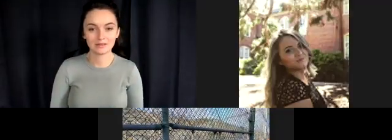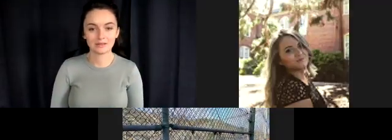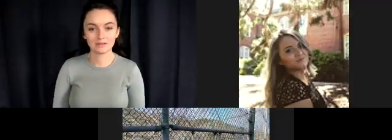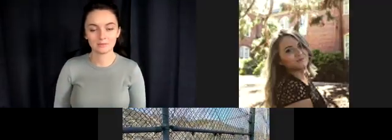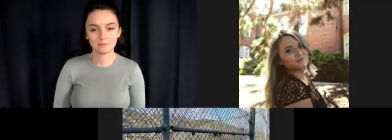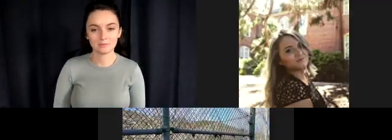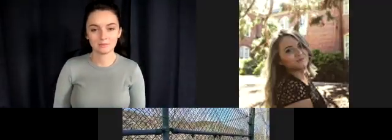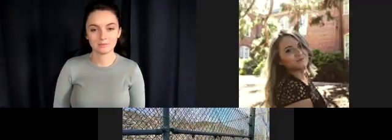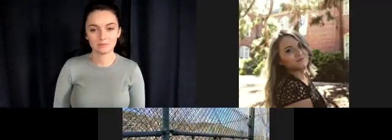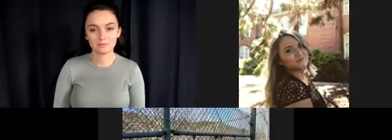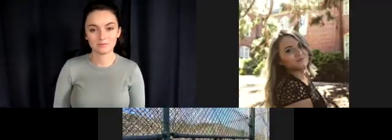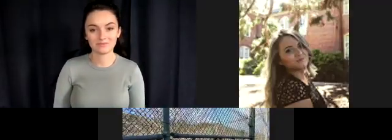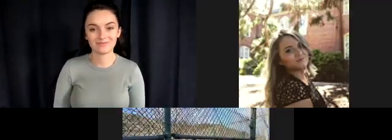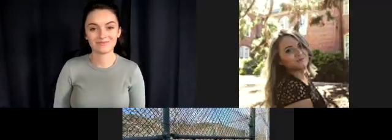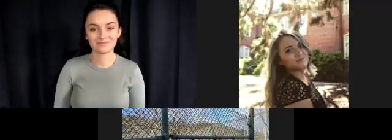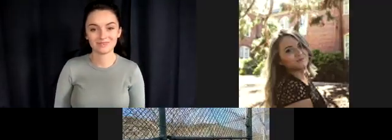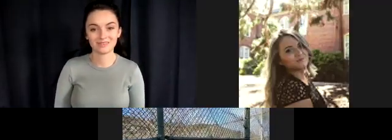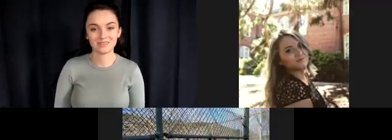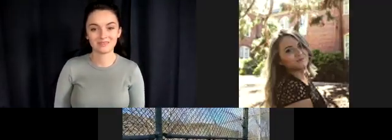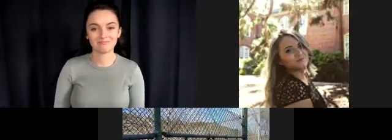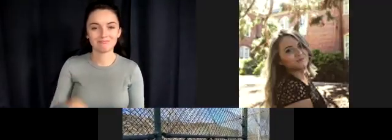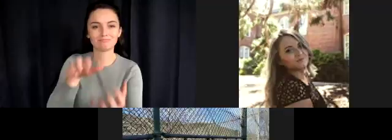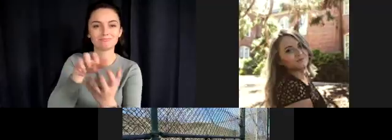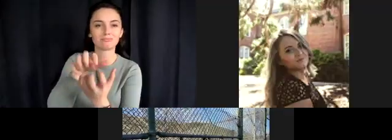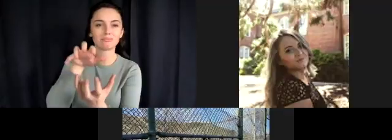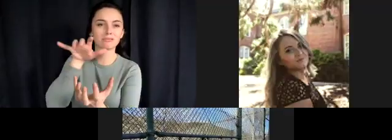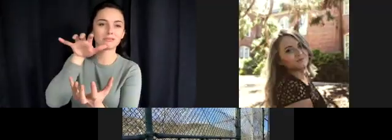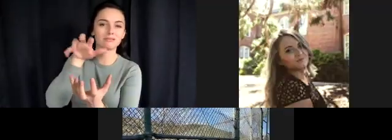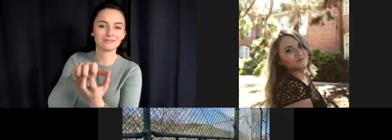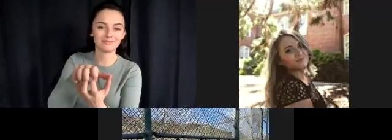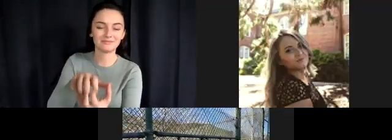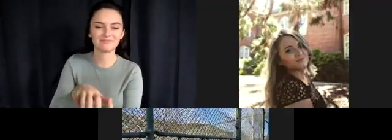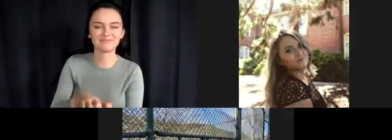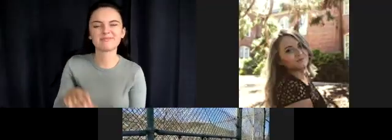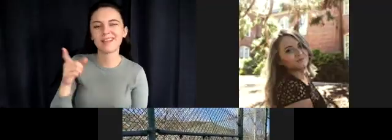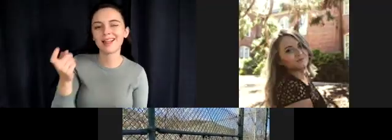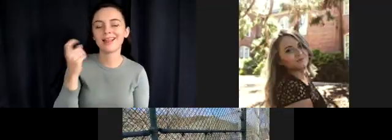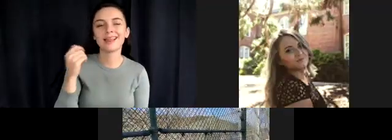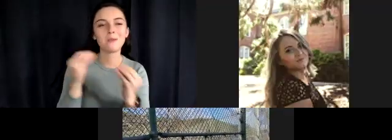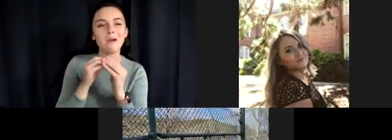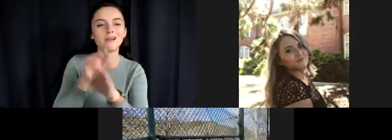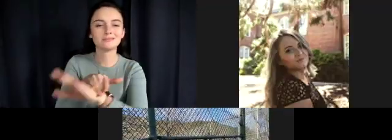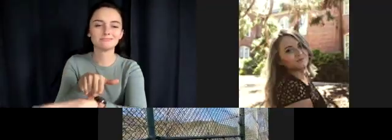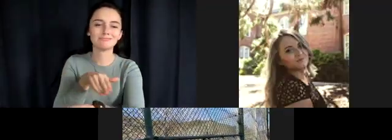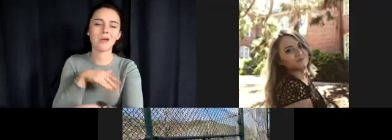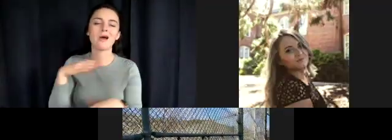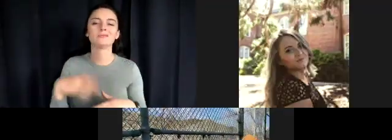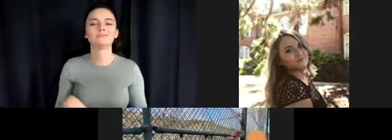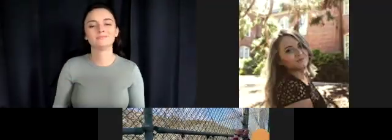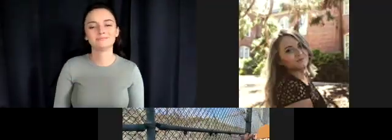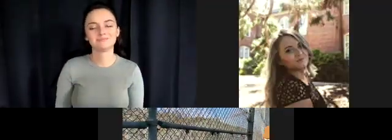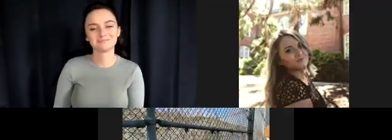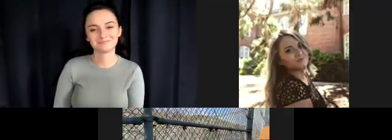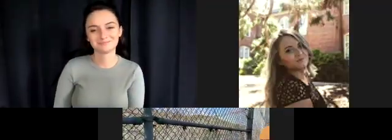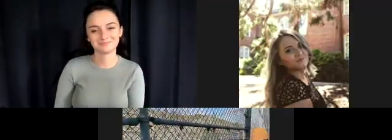If he makes another noise for us, there we go. He's a little bit slower, isn't he? He's just like, Definitely. just The there girls on my are like, own "Ooh, time. next